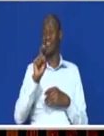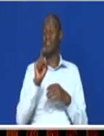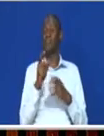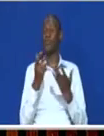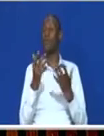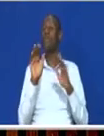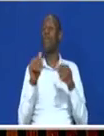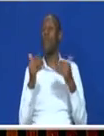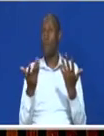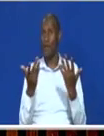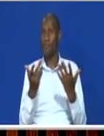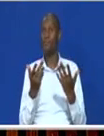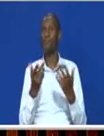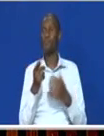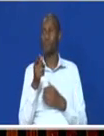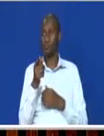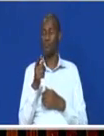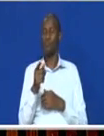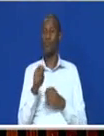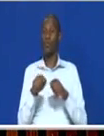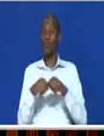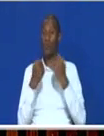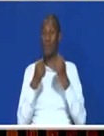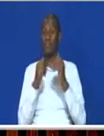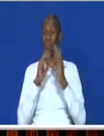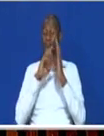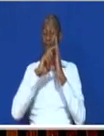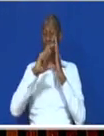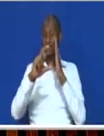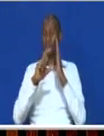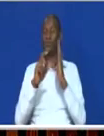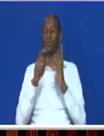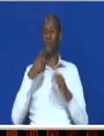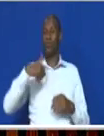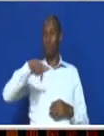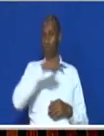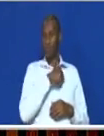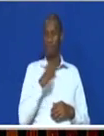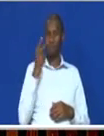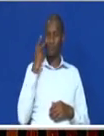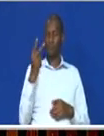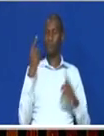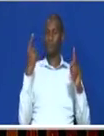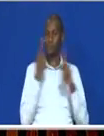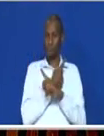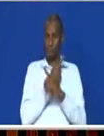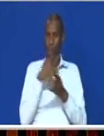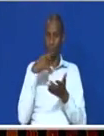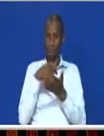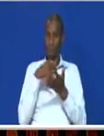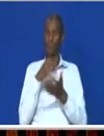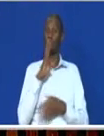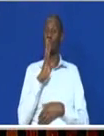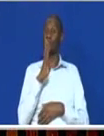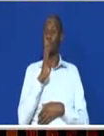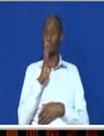test? In these broken passages, we normally look at different parts of